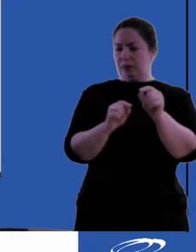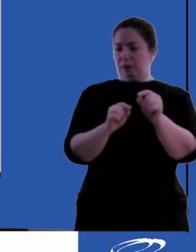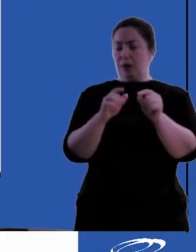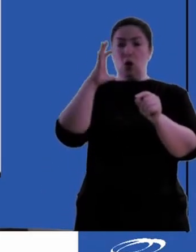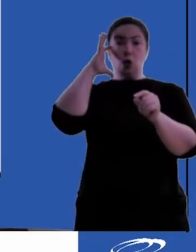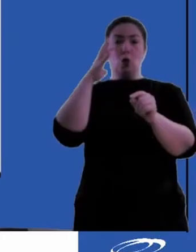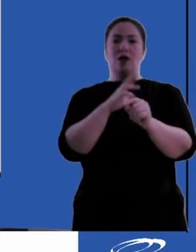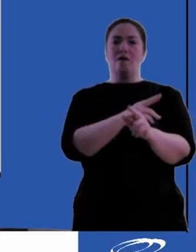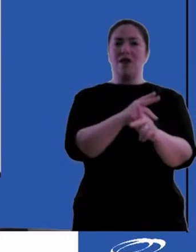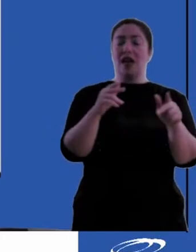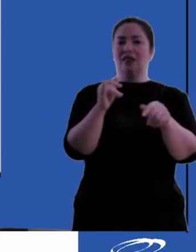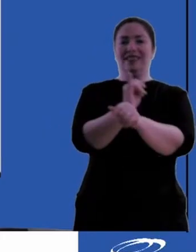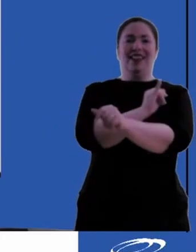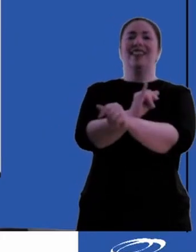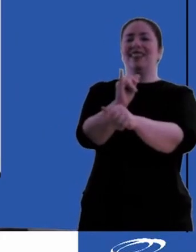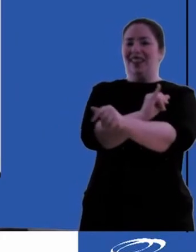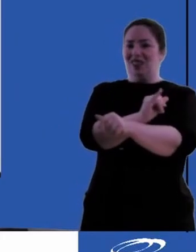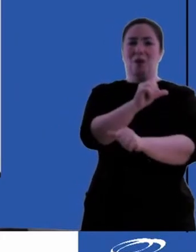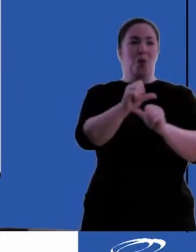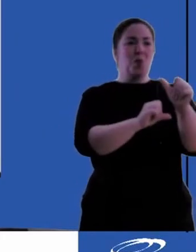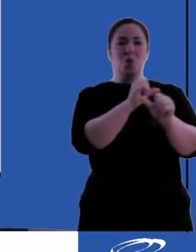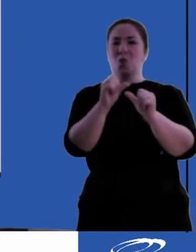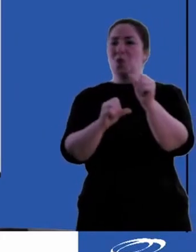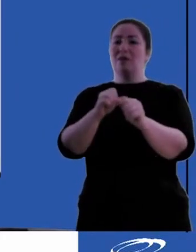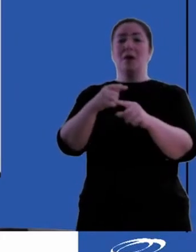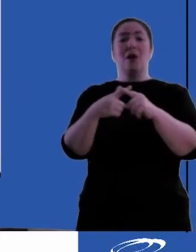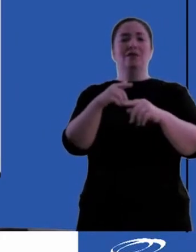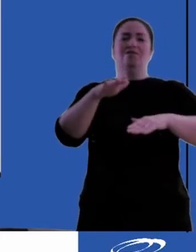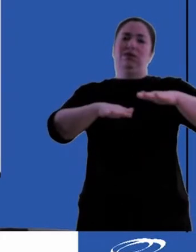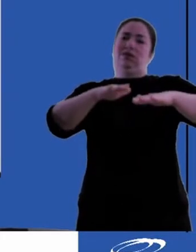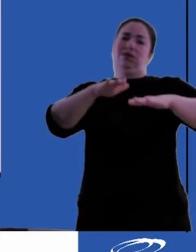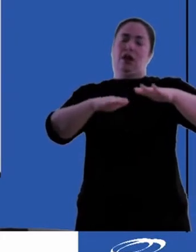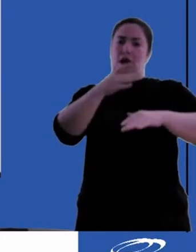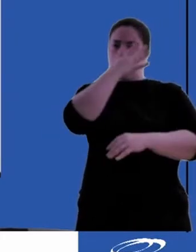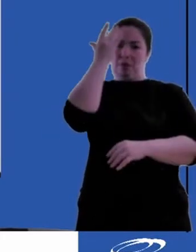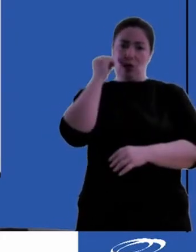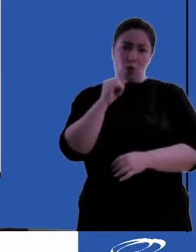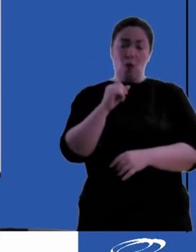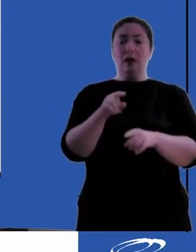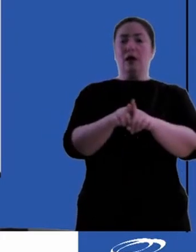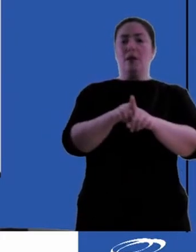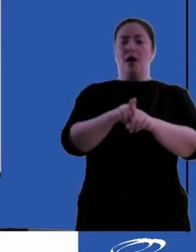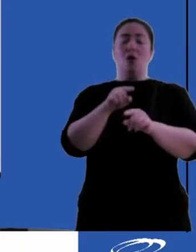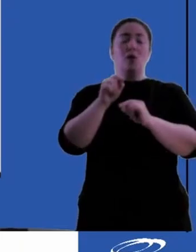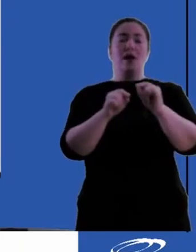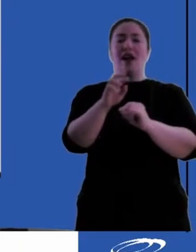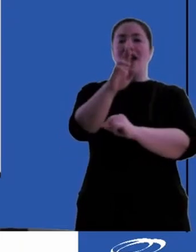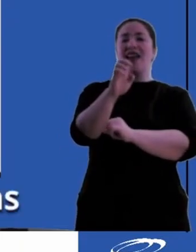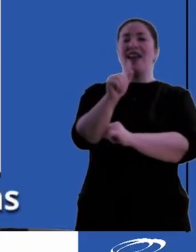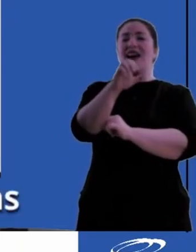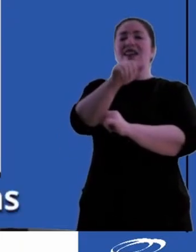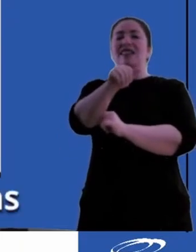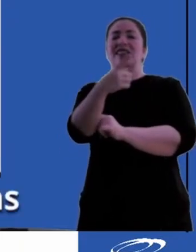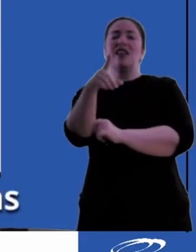use to treat that particular infection. And perhaps in some cases, it could help us direct surgical strategy as well. So those